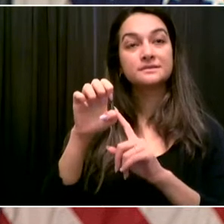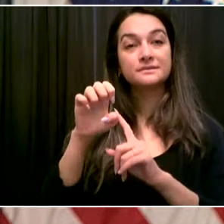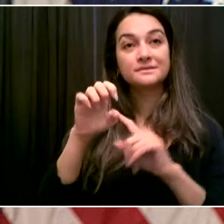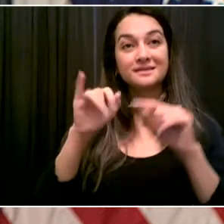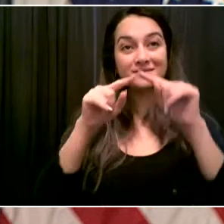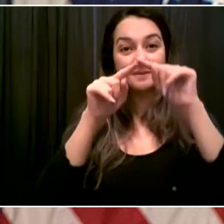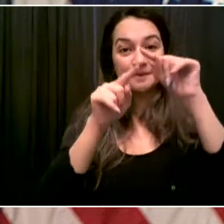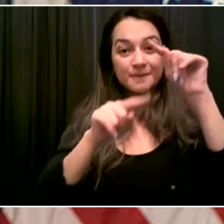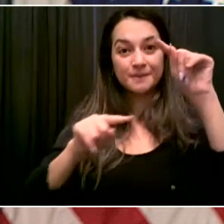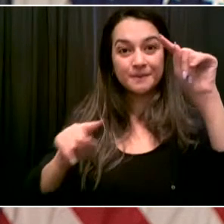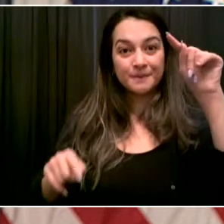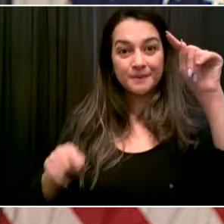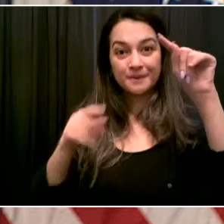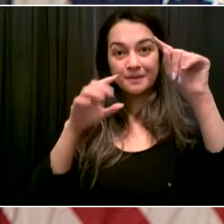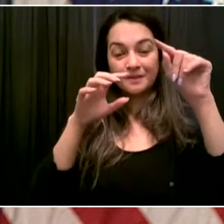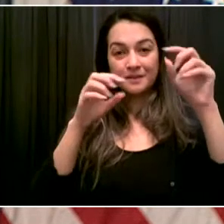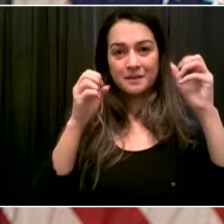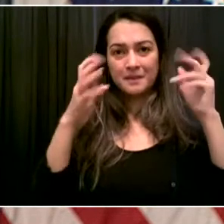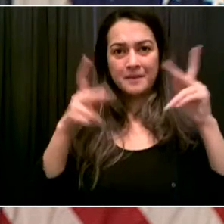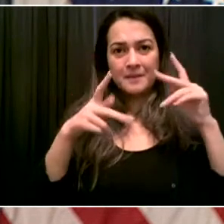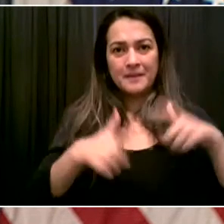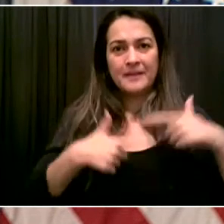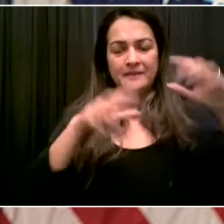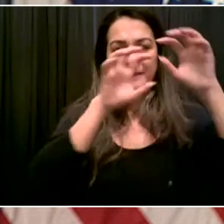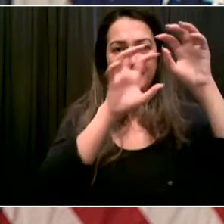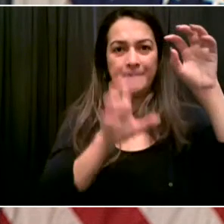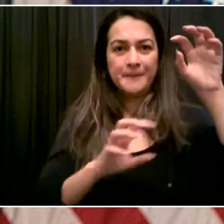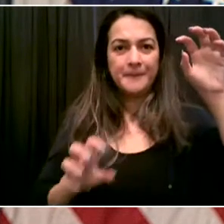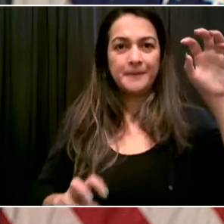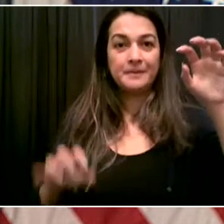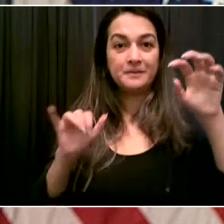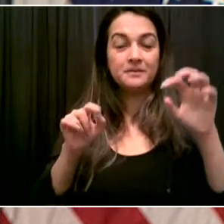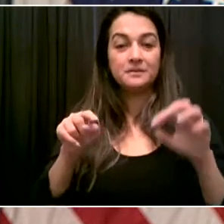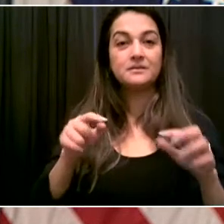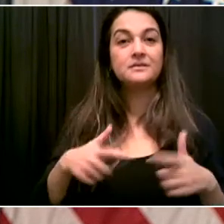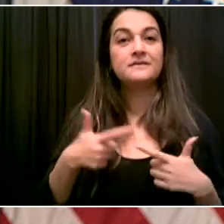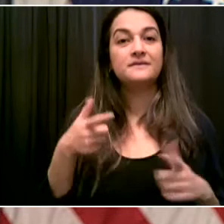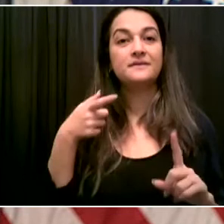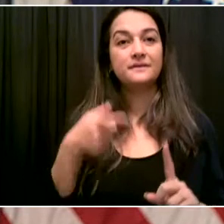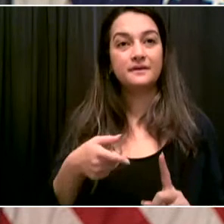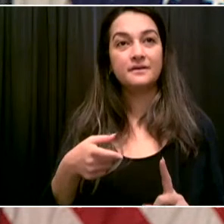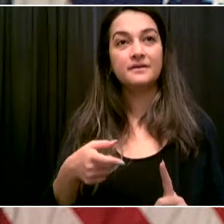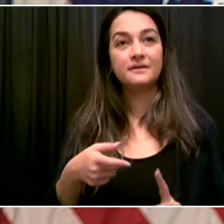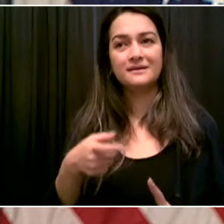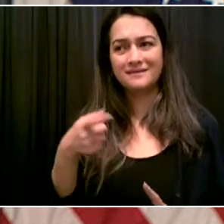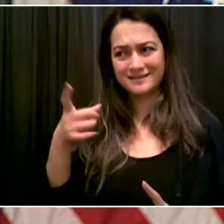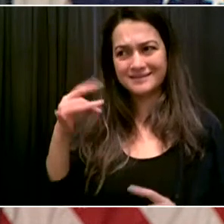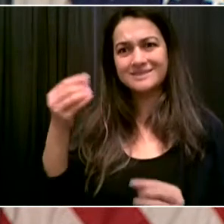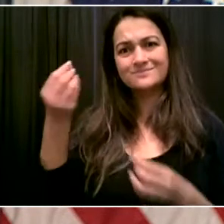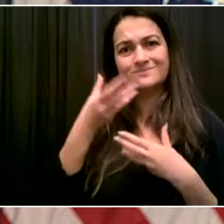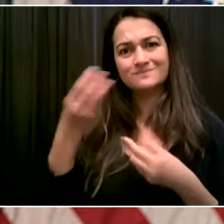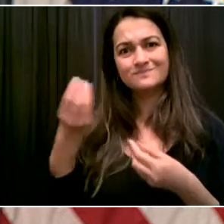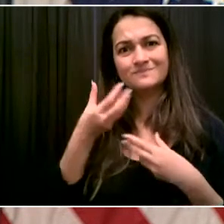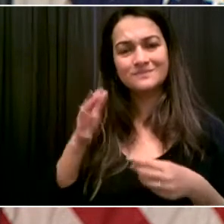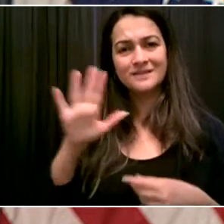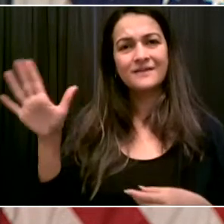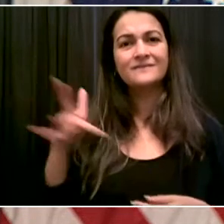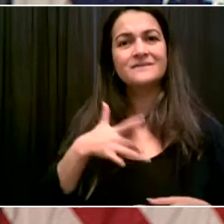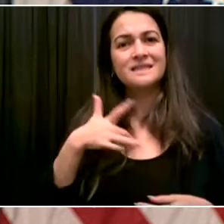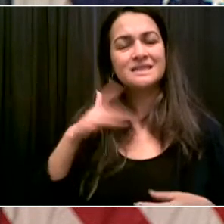they didn't want any of these proposals that were being imposed, including the